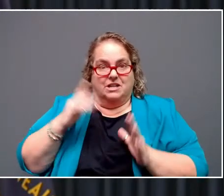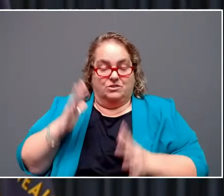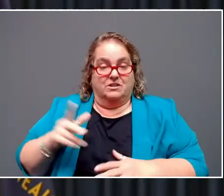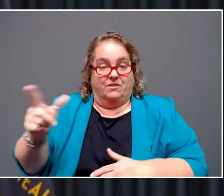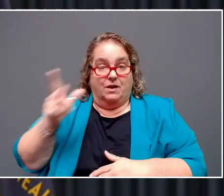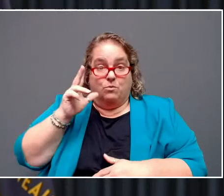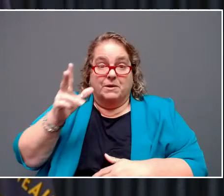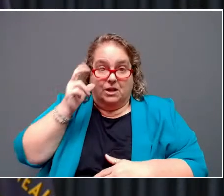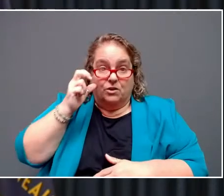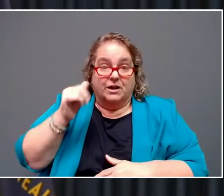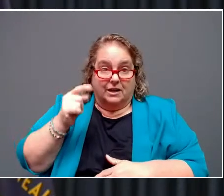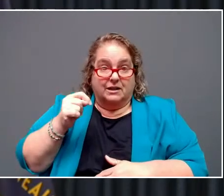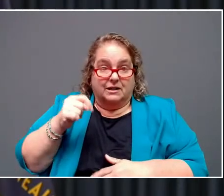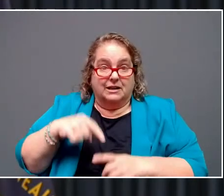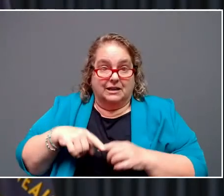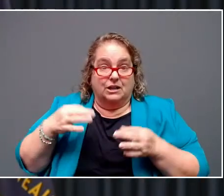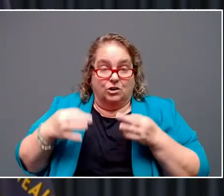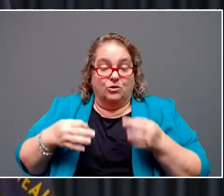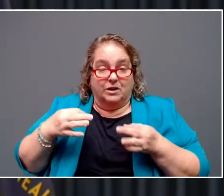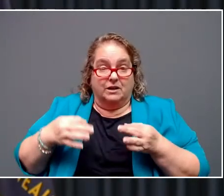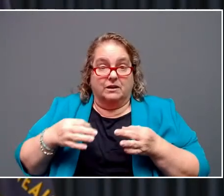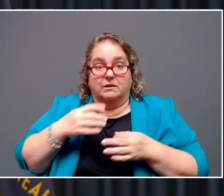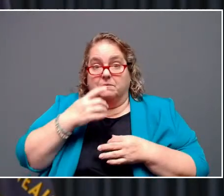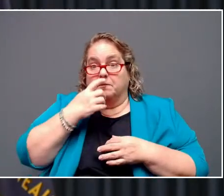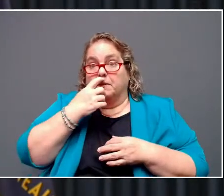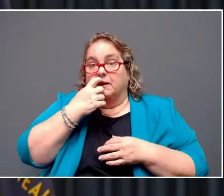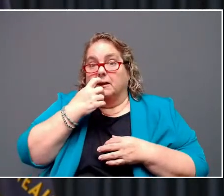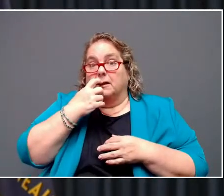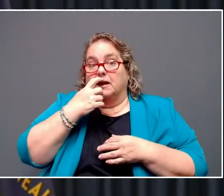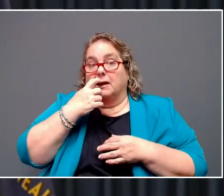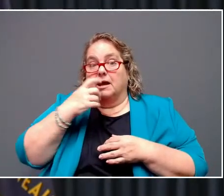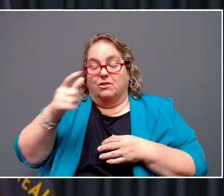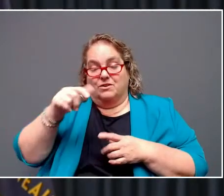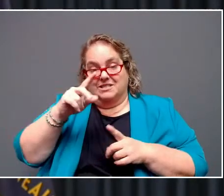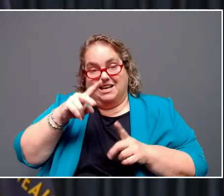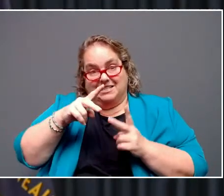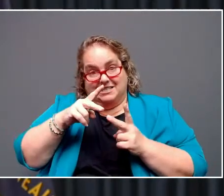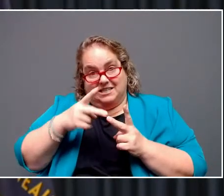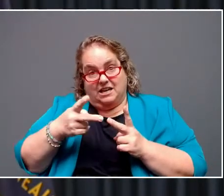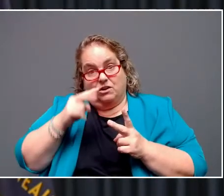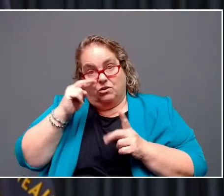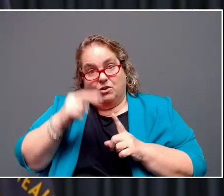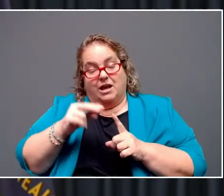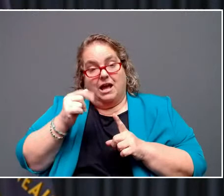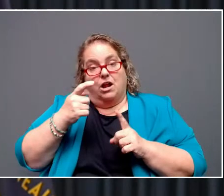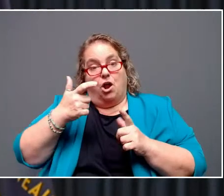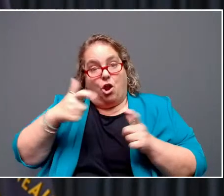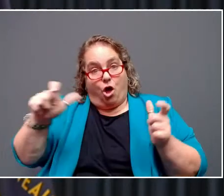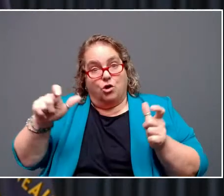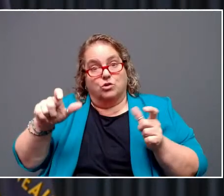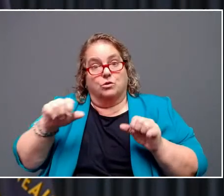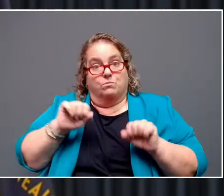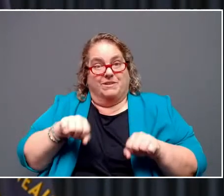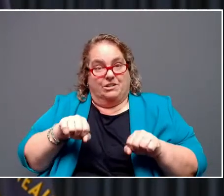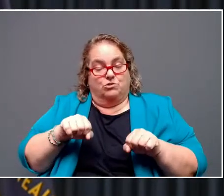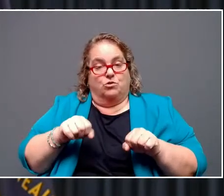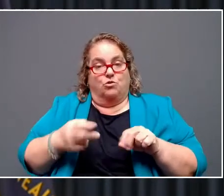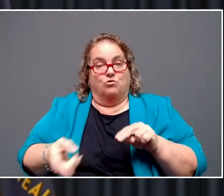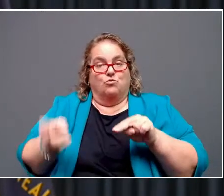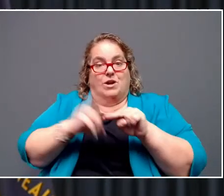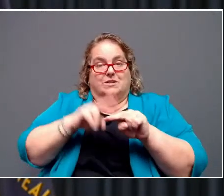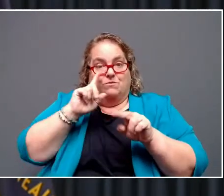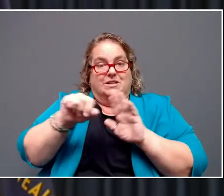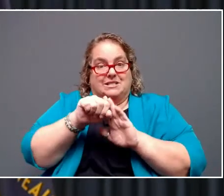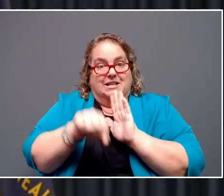a hearing. And there is a second shot at a large potential raise for state employees. And I'm also